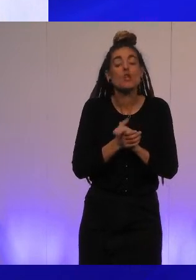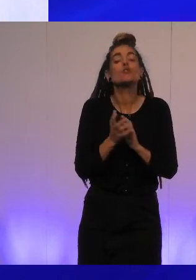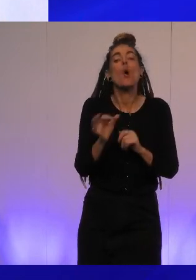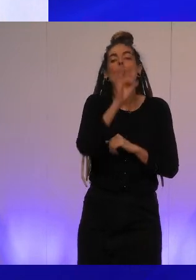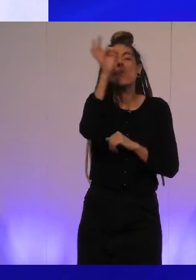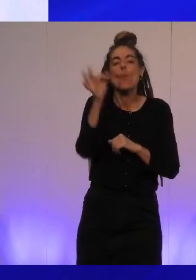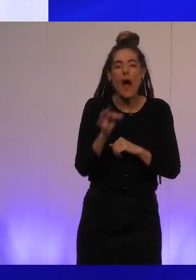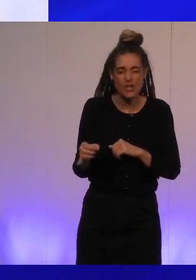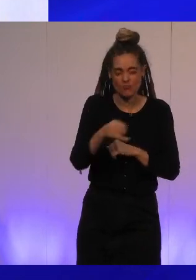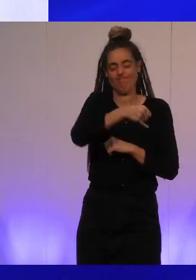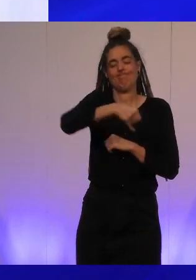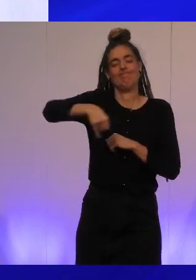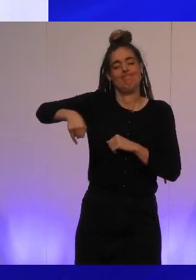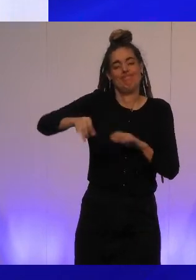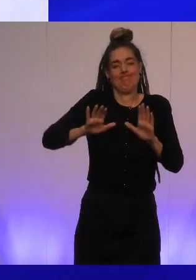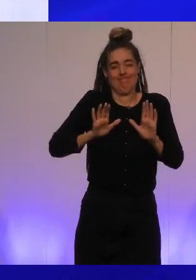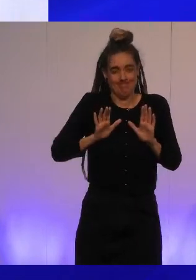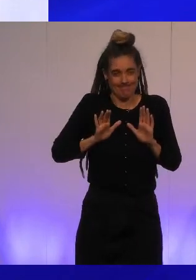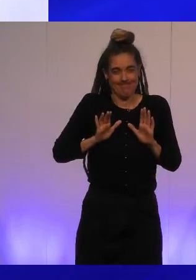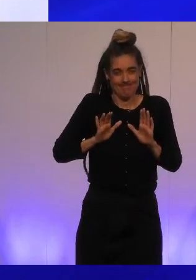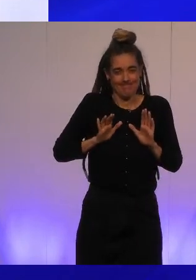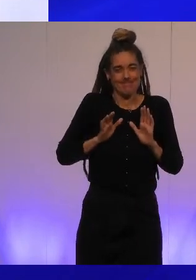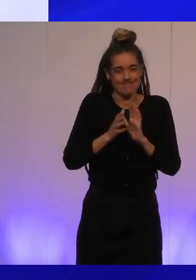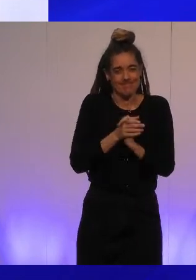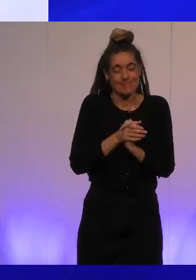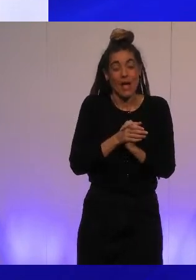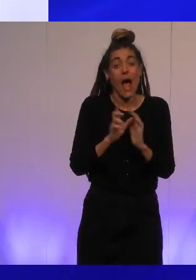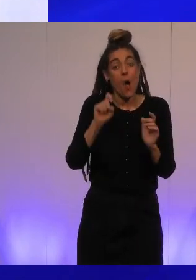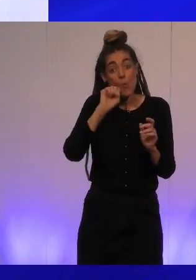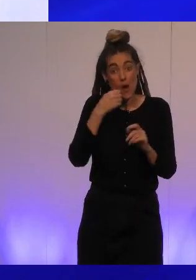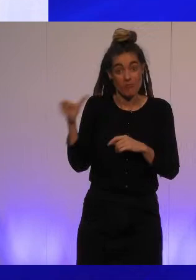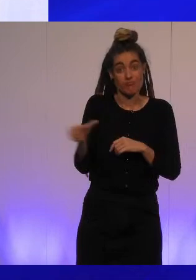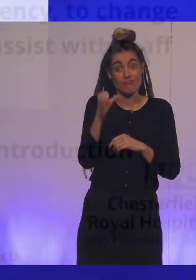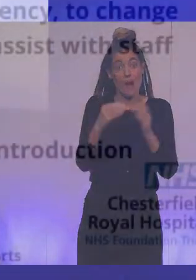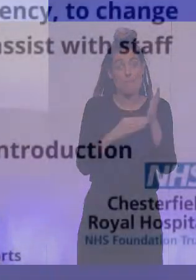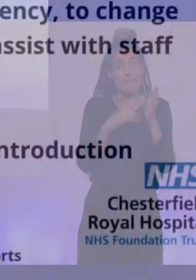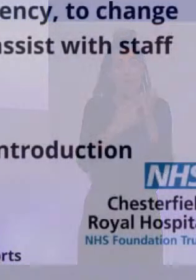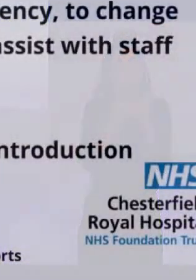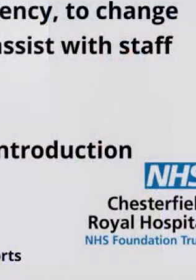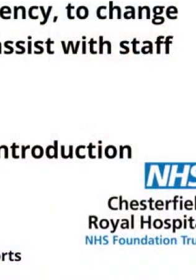questions there, and we'll have a chat with Margaret next.